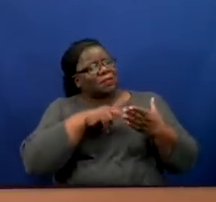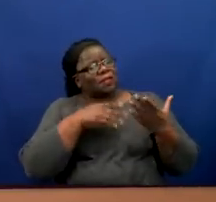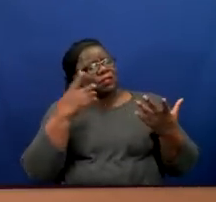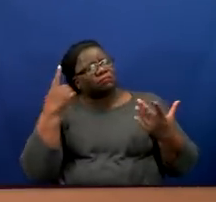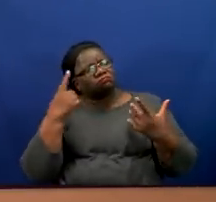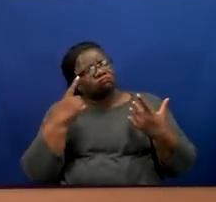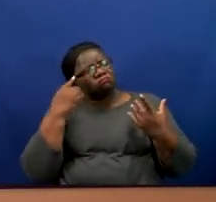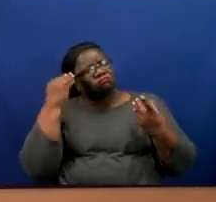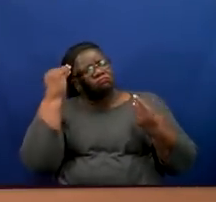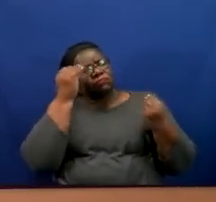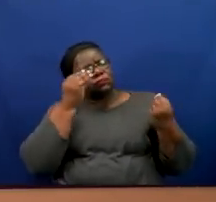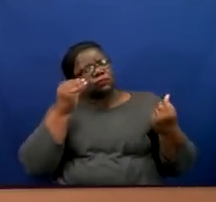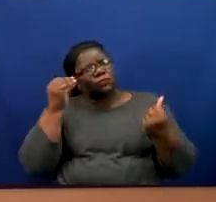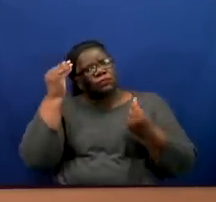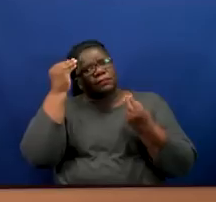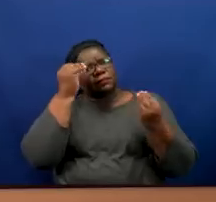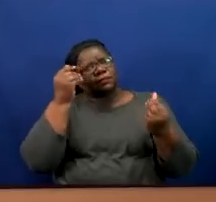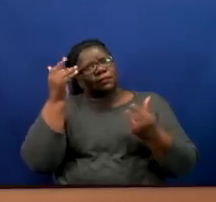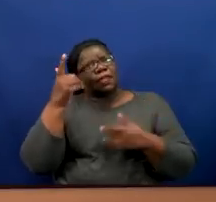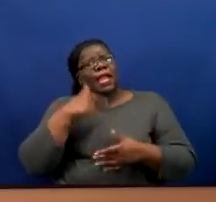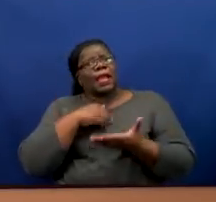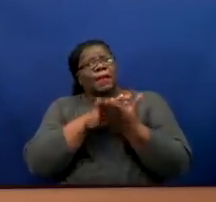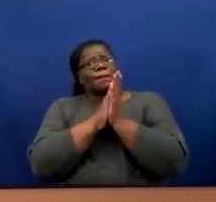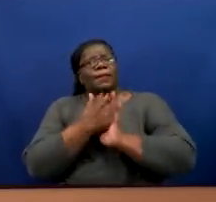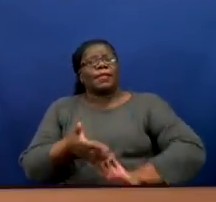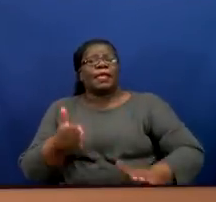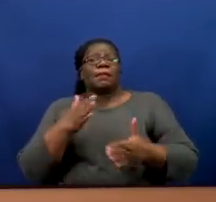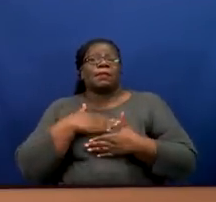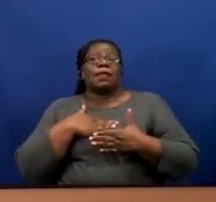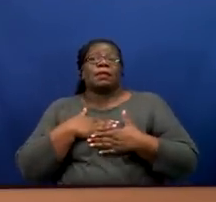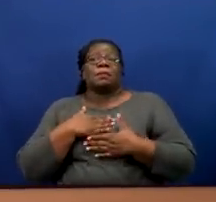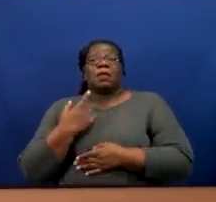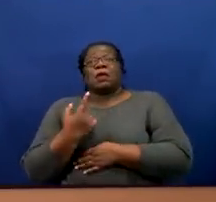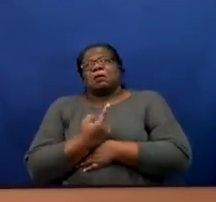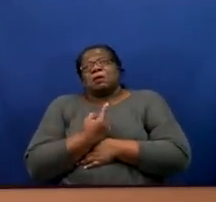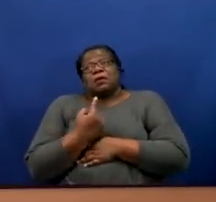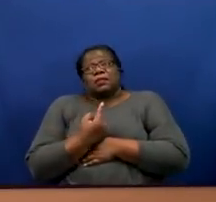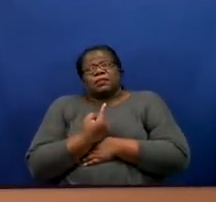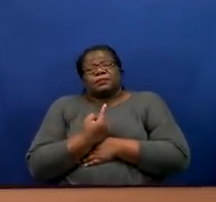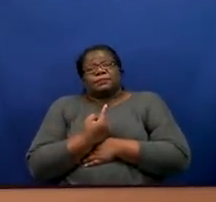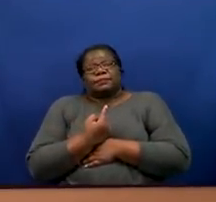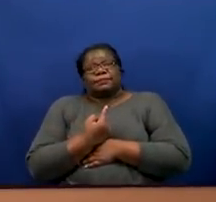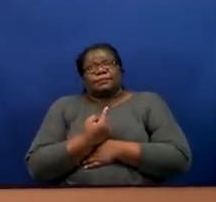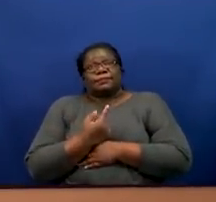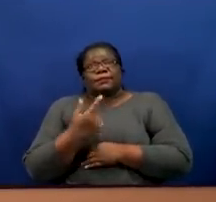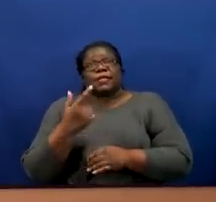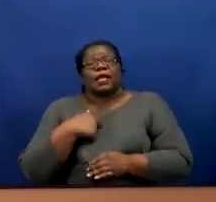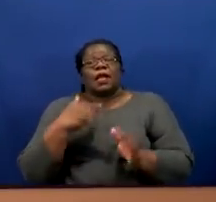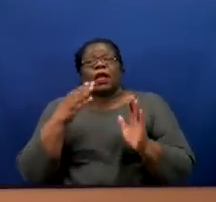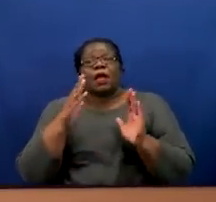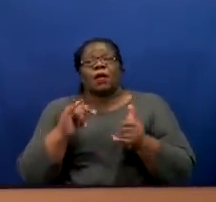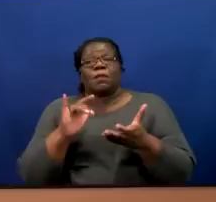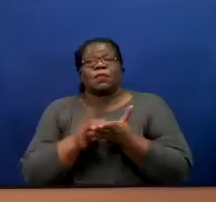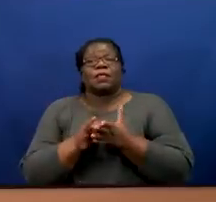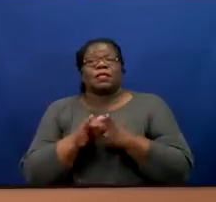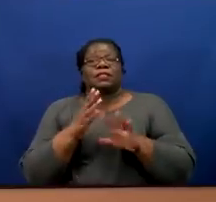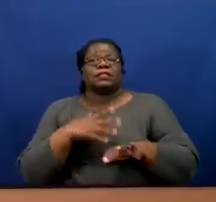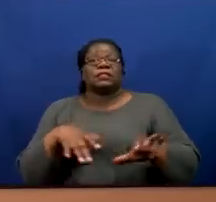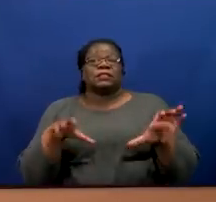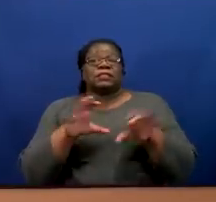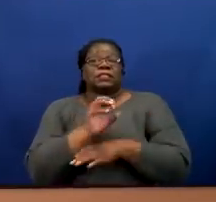and processed it, I got happy all by myself. I hope this does for